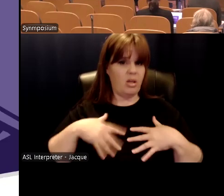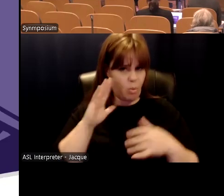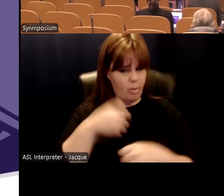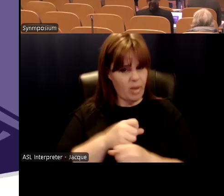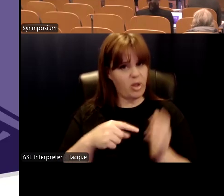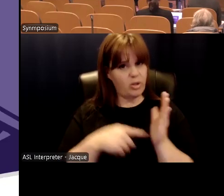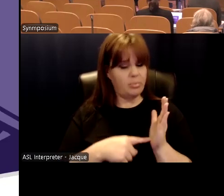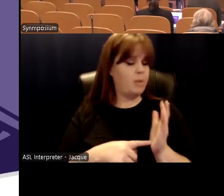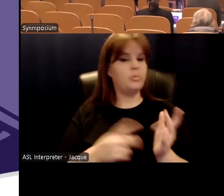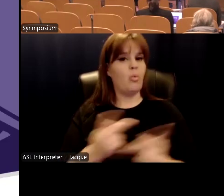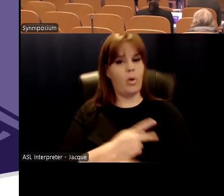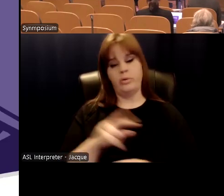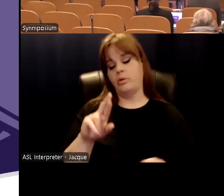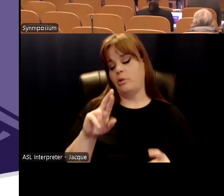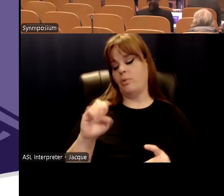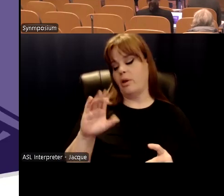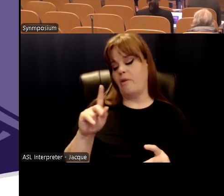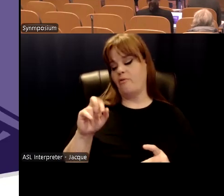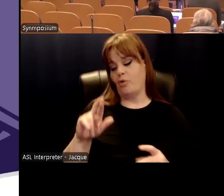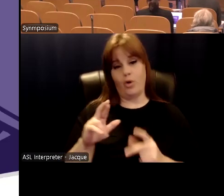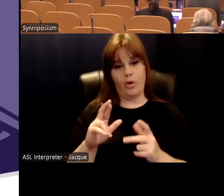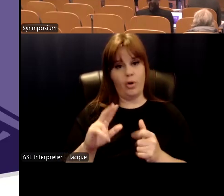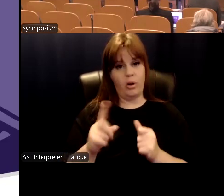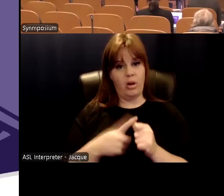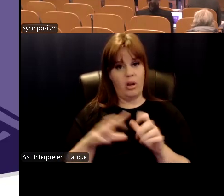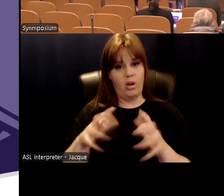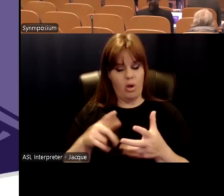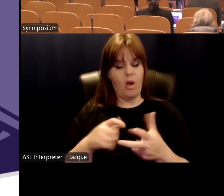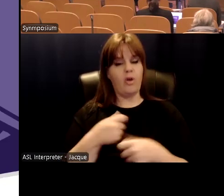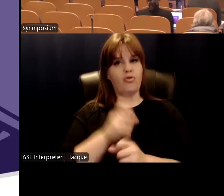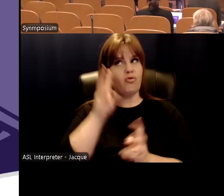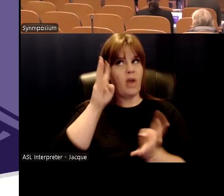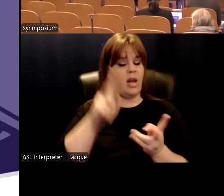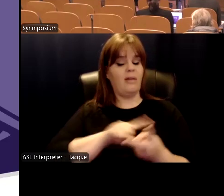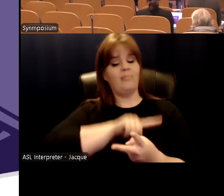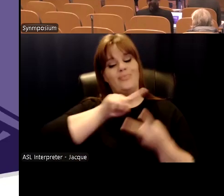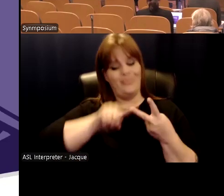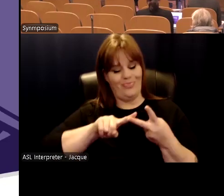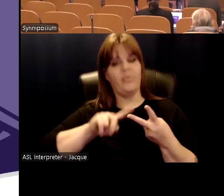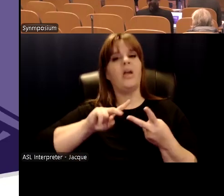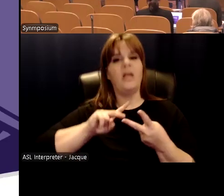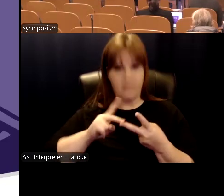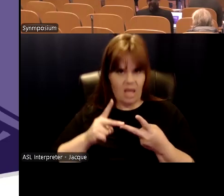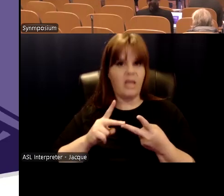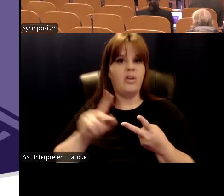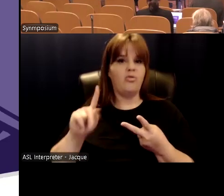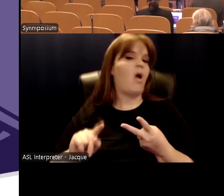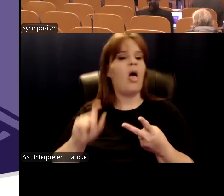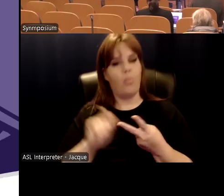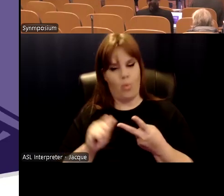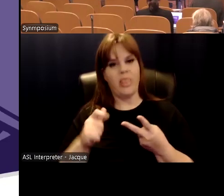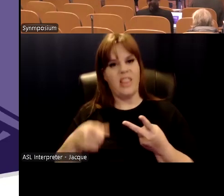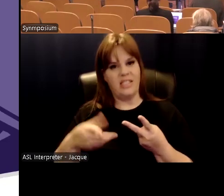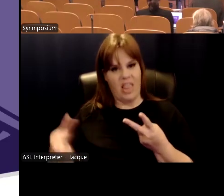RECOVER initiative created a second trial for people with post-exertional malaise, and that's a